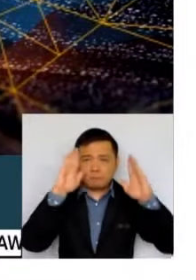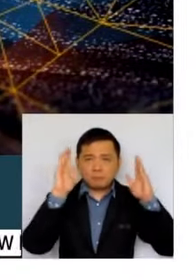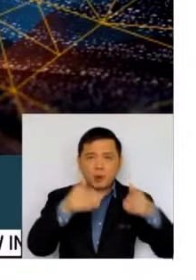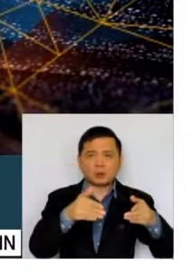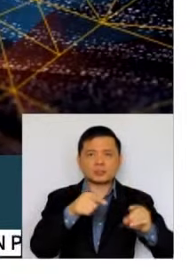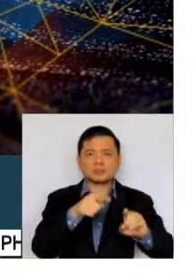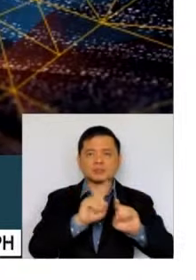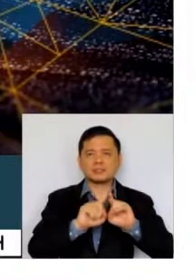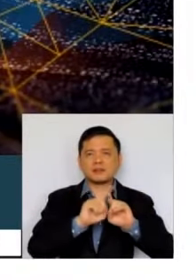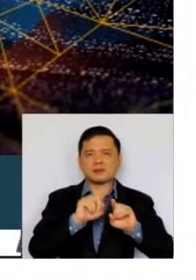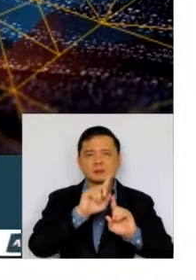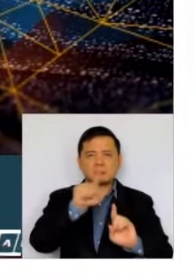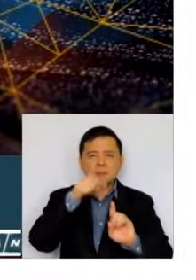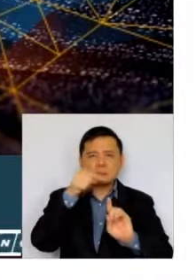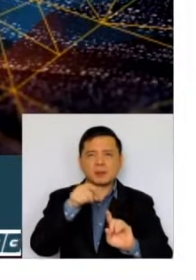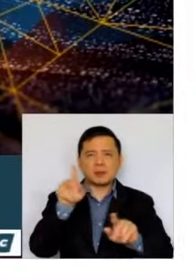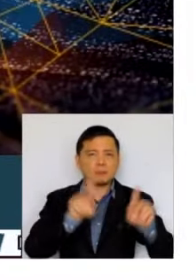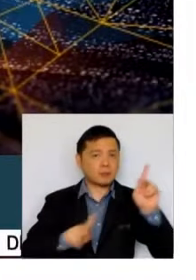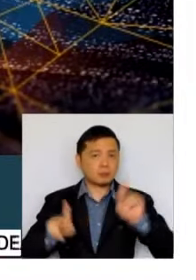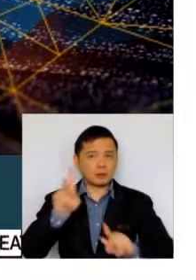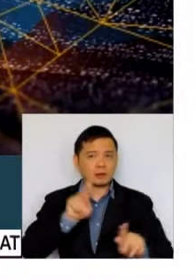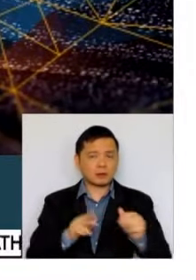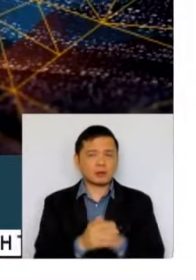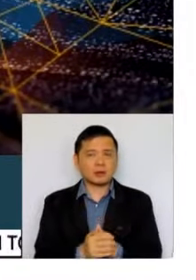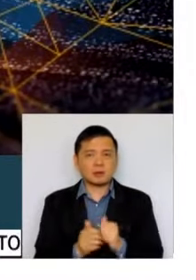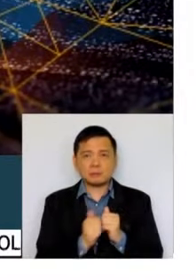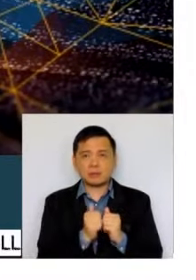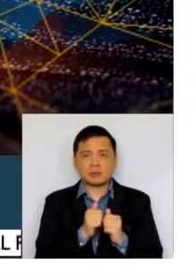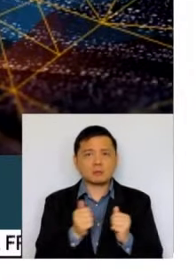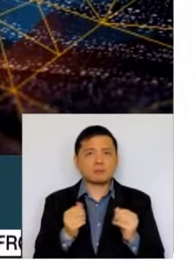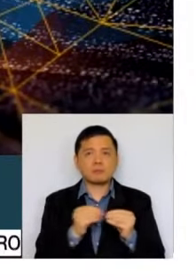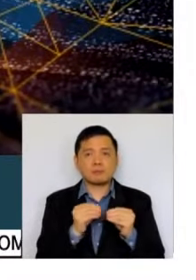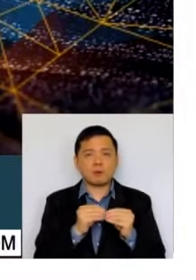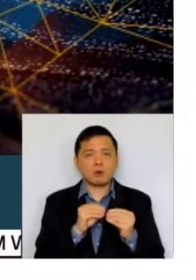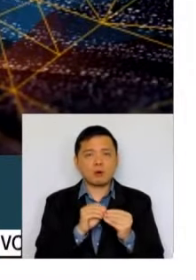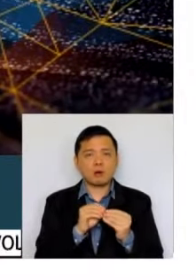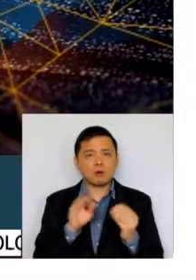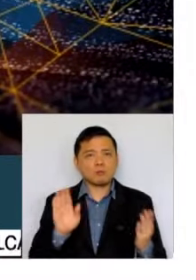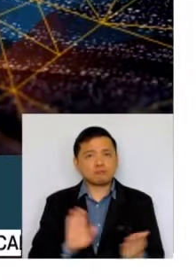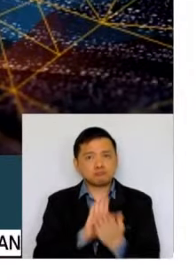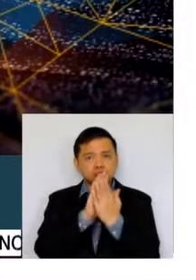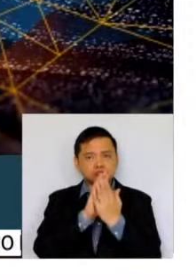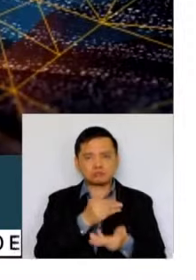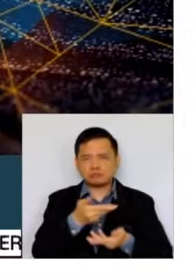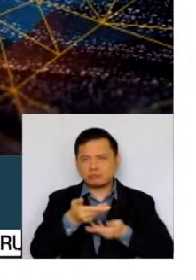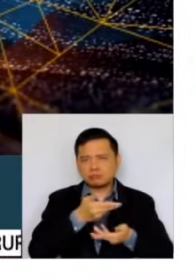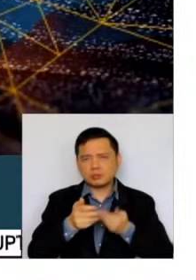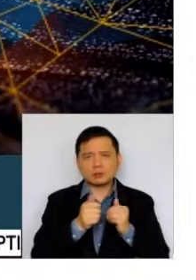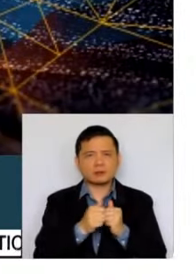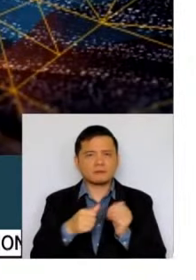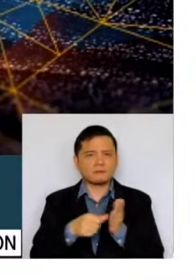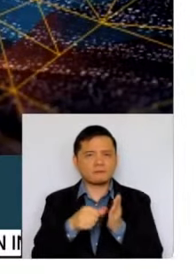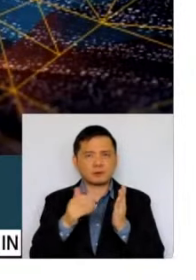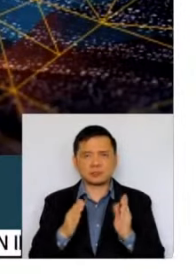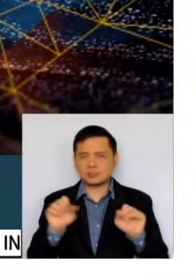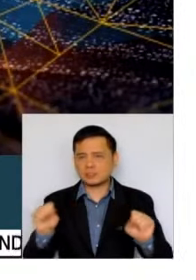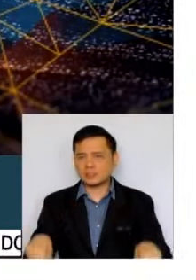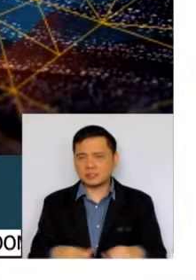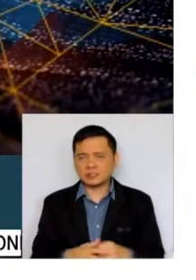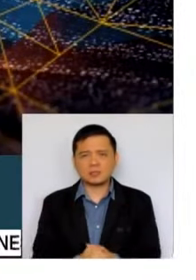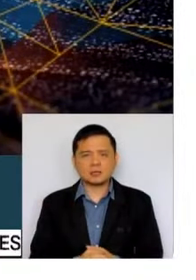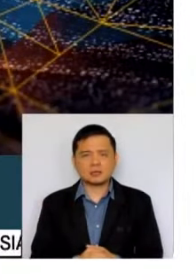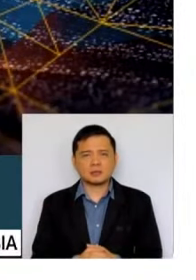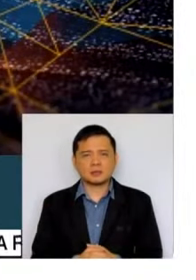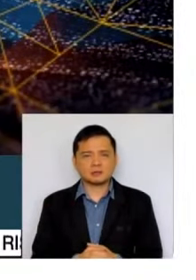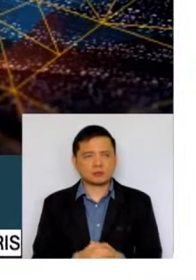involves the ability to engage with voters or potential voters and hopefully convince them with your platform